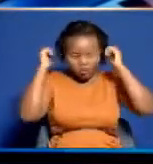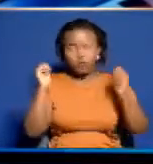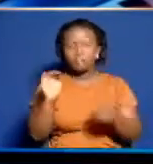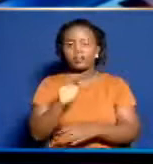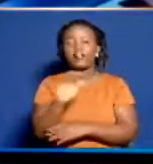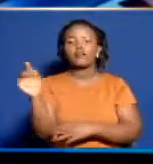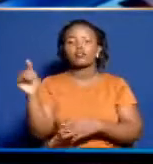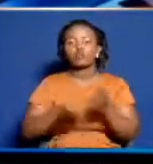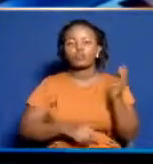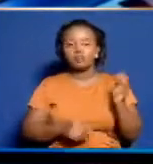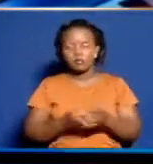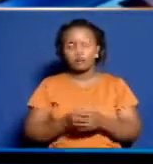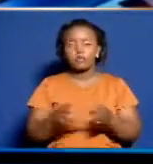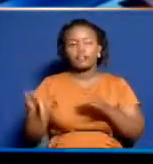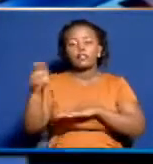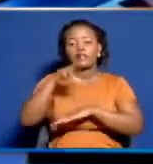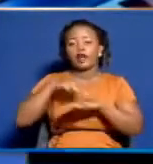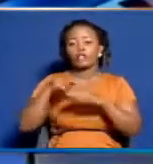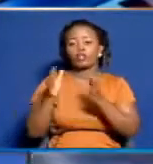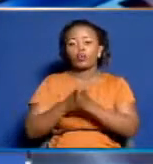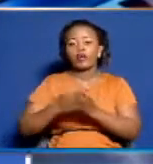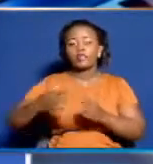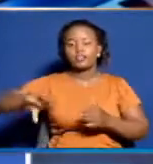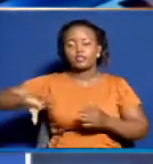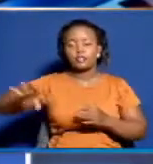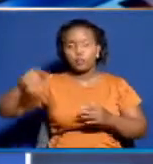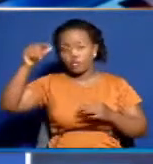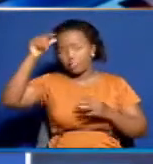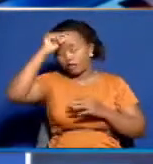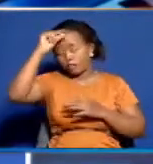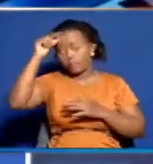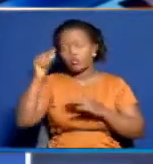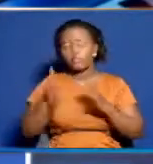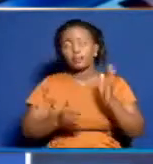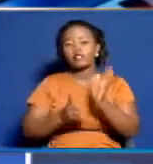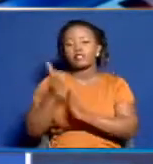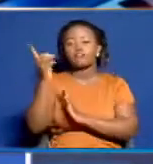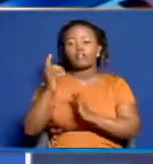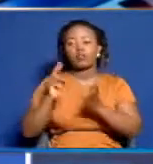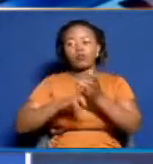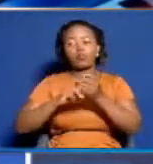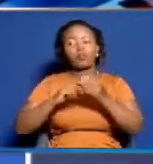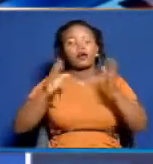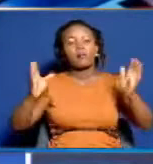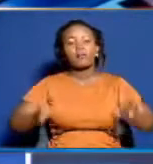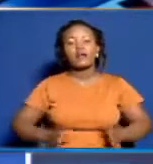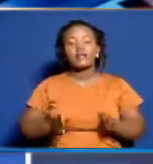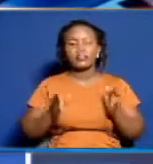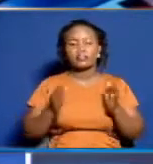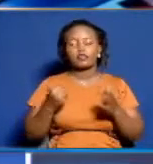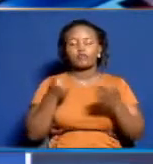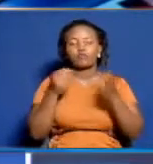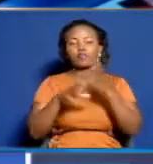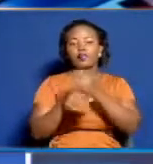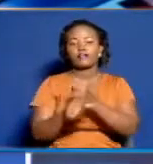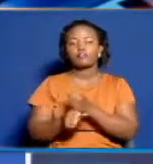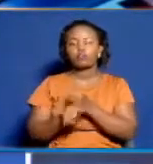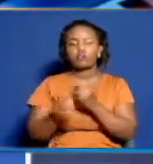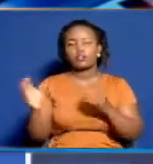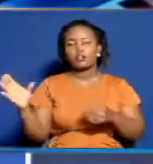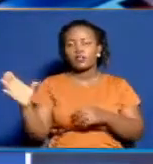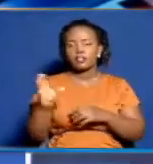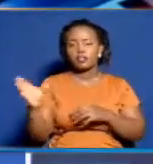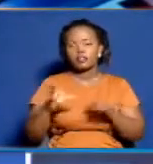on the national and county governments, development partners, faith-based organizations, civil